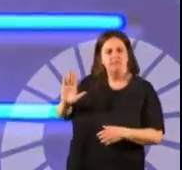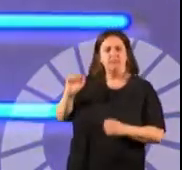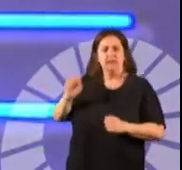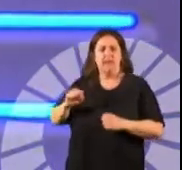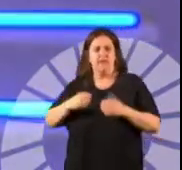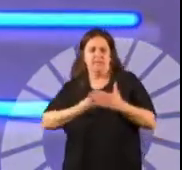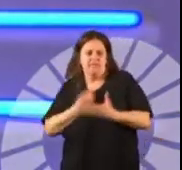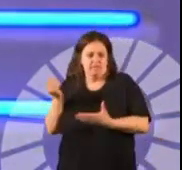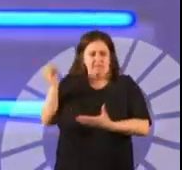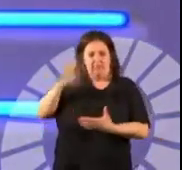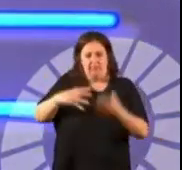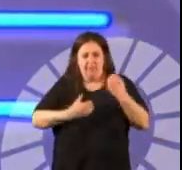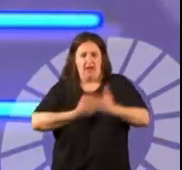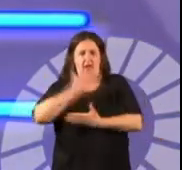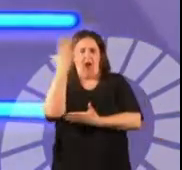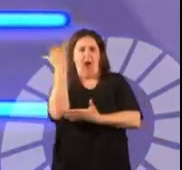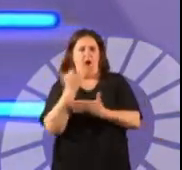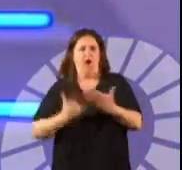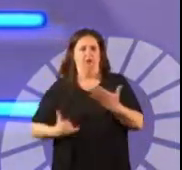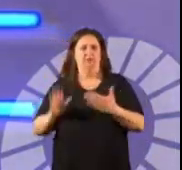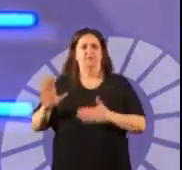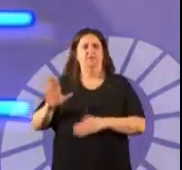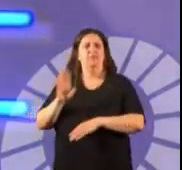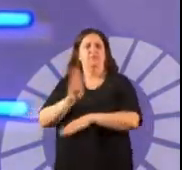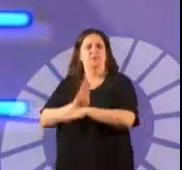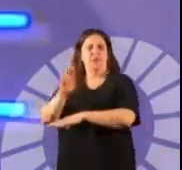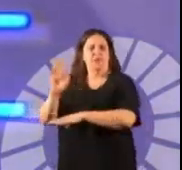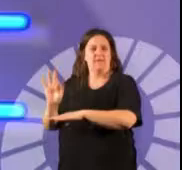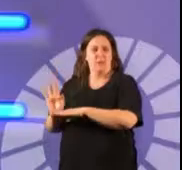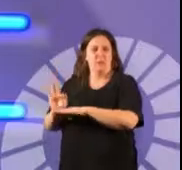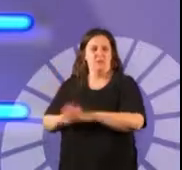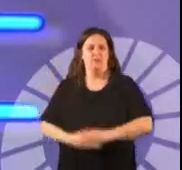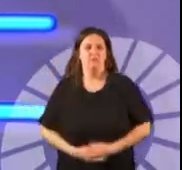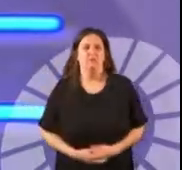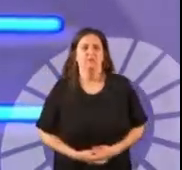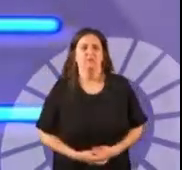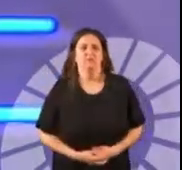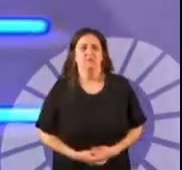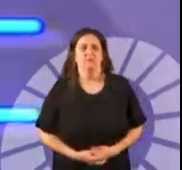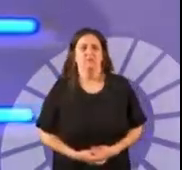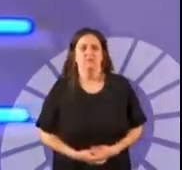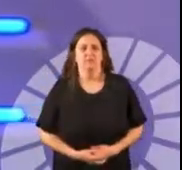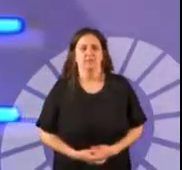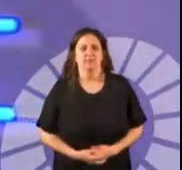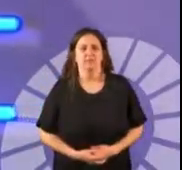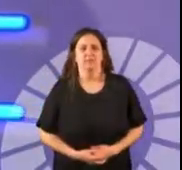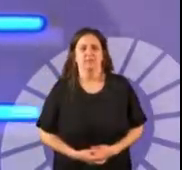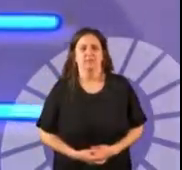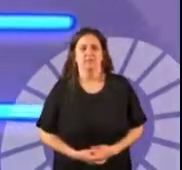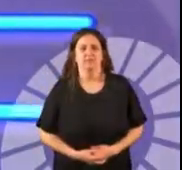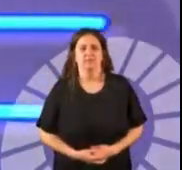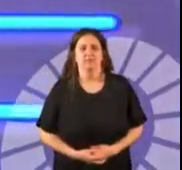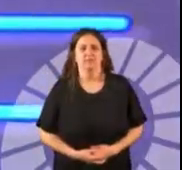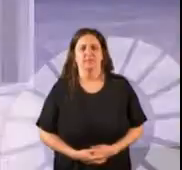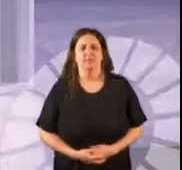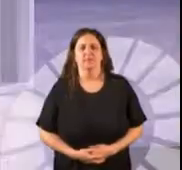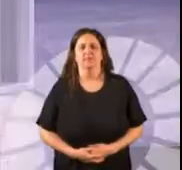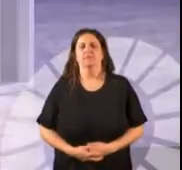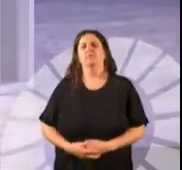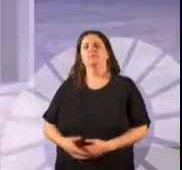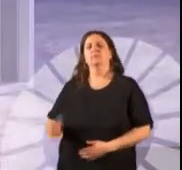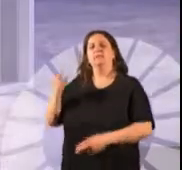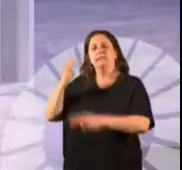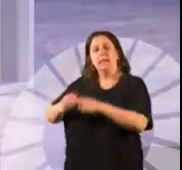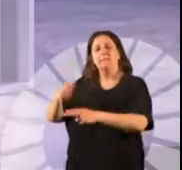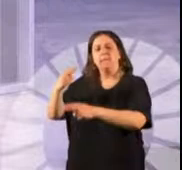economist. Ms. Alice Albright, director of the World Partnership for Education, and also Madam Yande